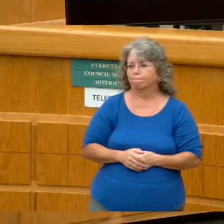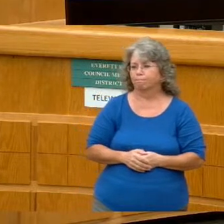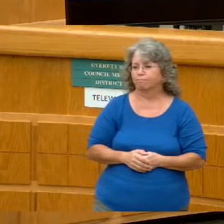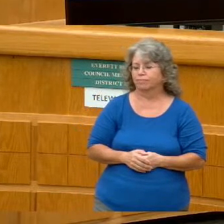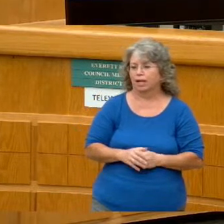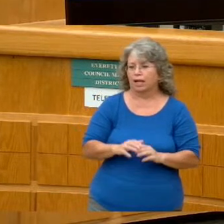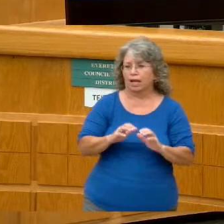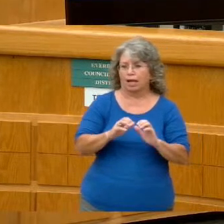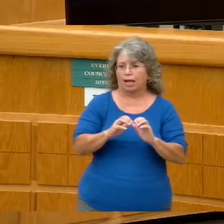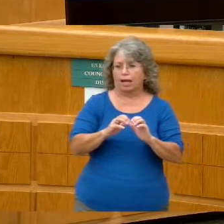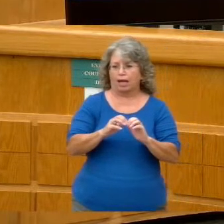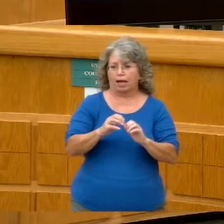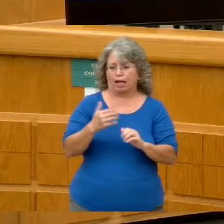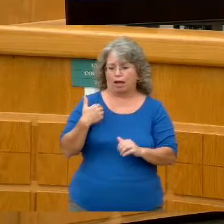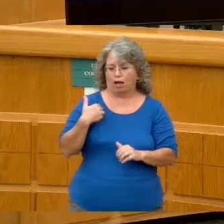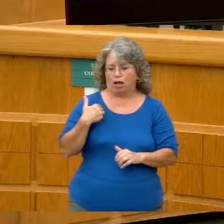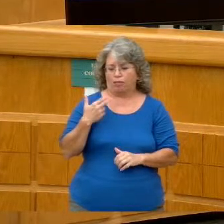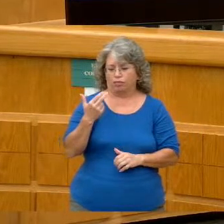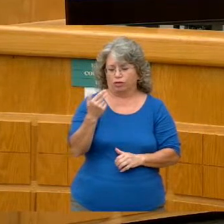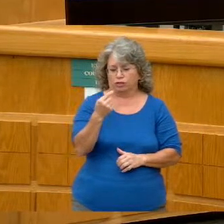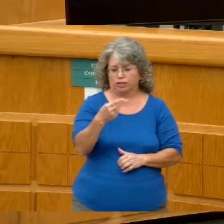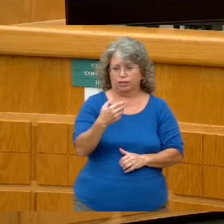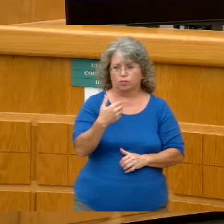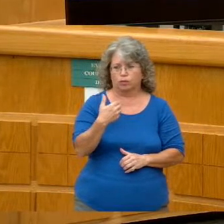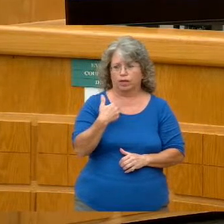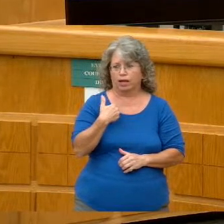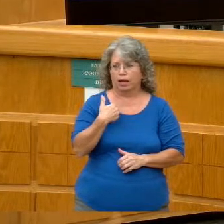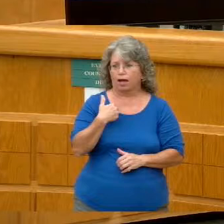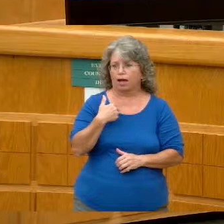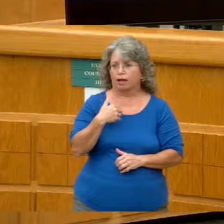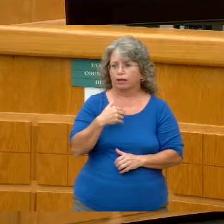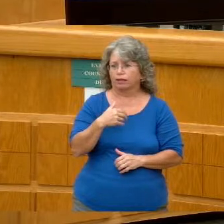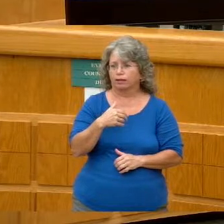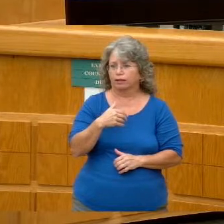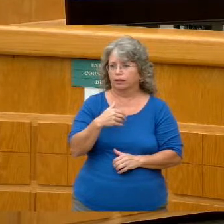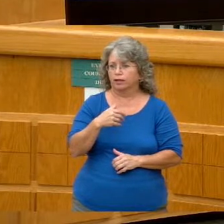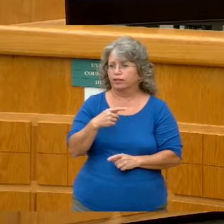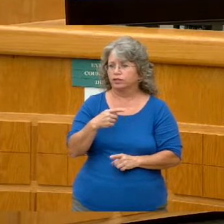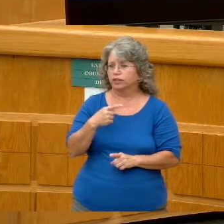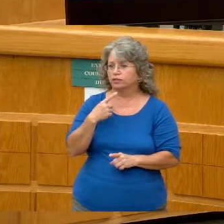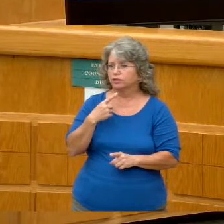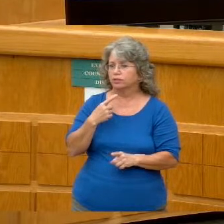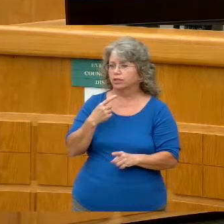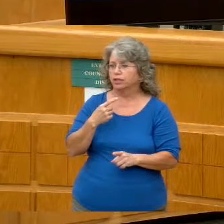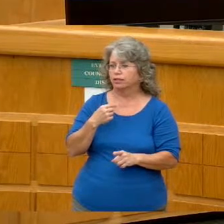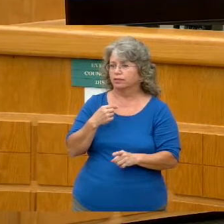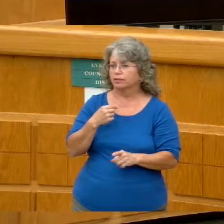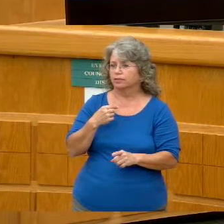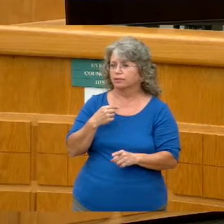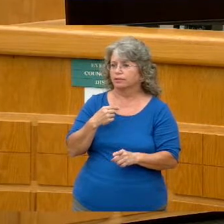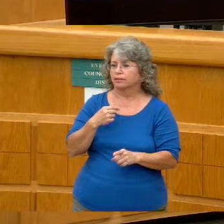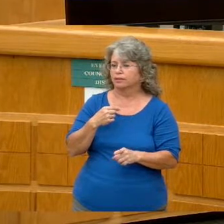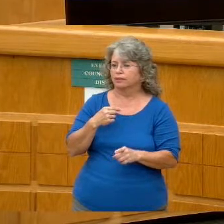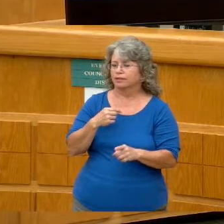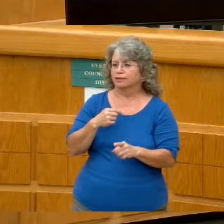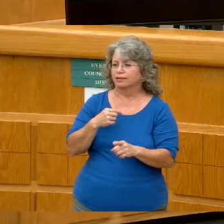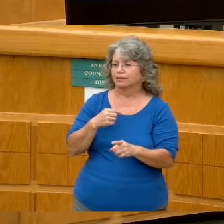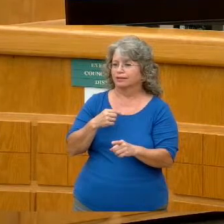from 2,500 active cases on the 13th to 542 cases on the 14th?